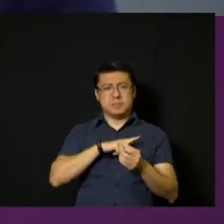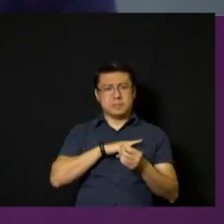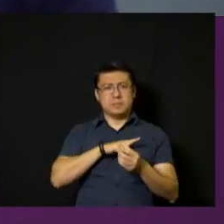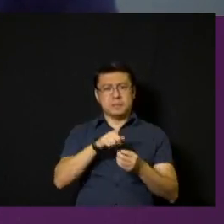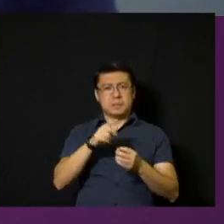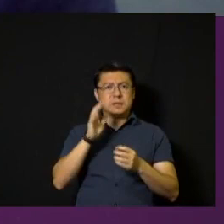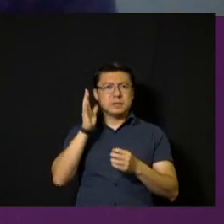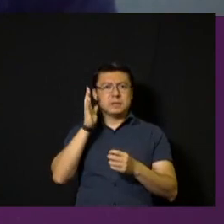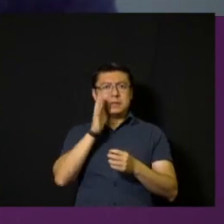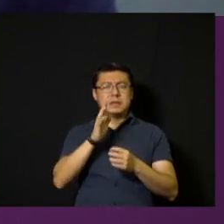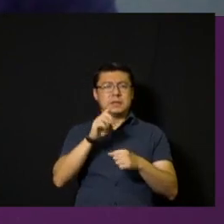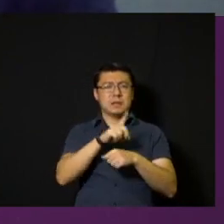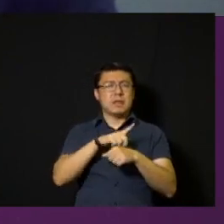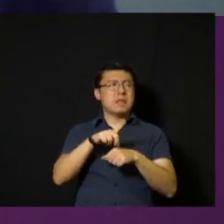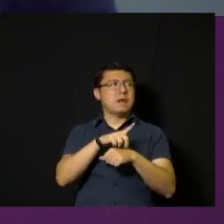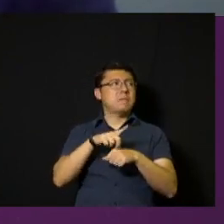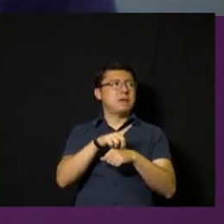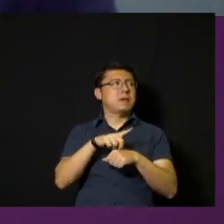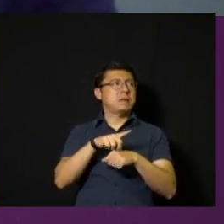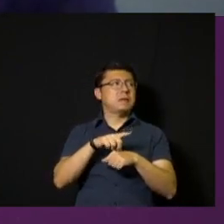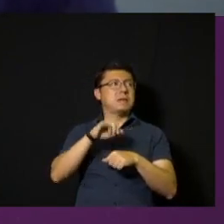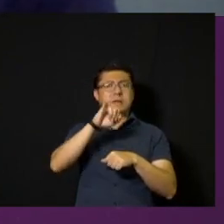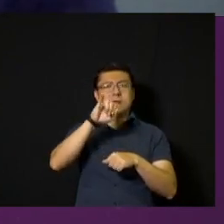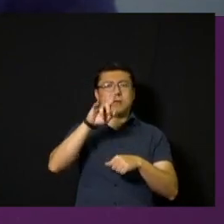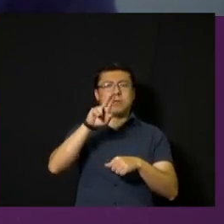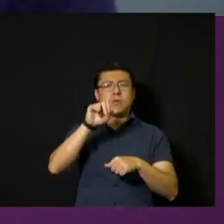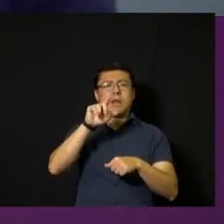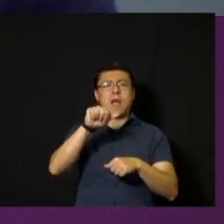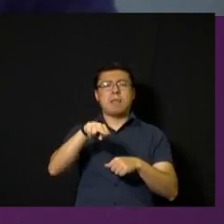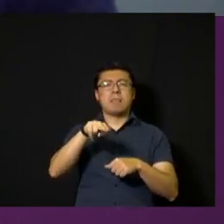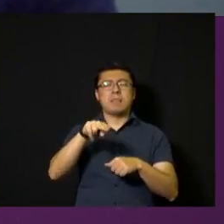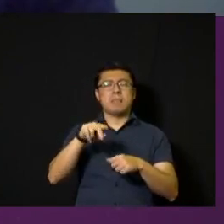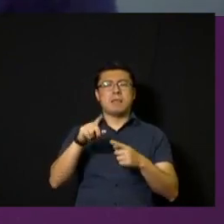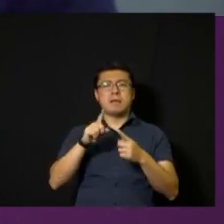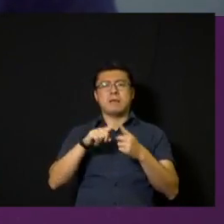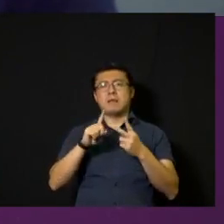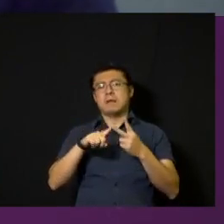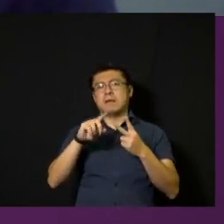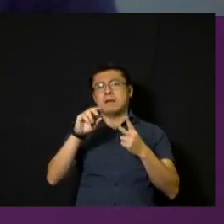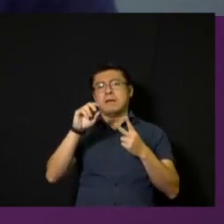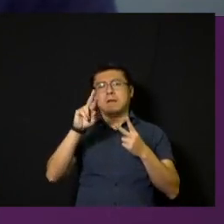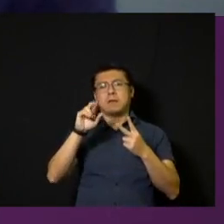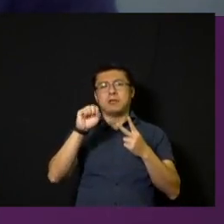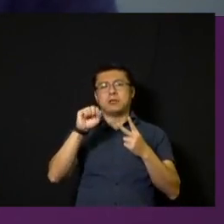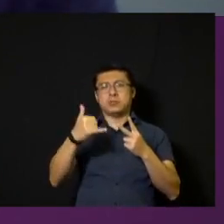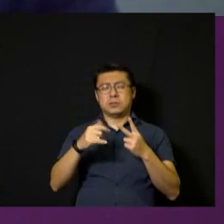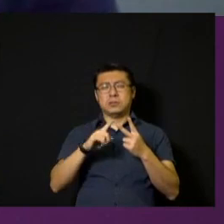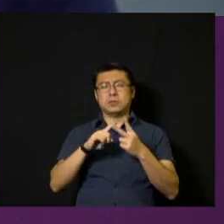my organization. I have two processes for diamonds, Julian Tirado and Rosa Romero.